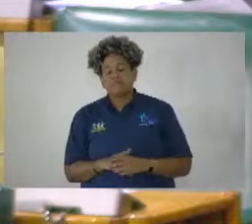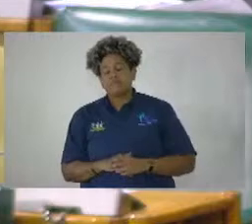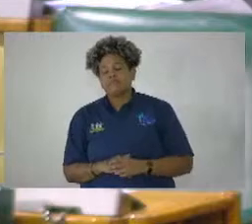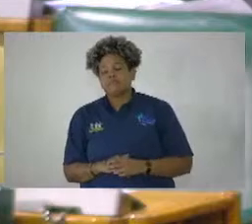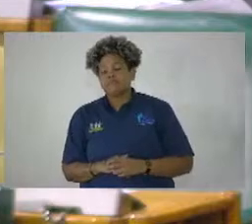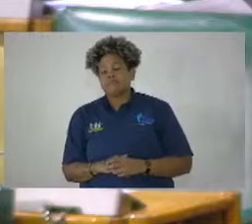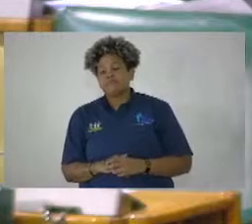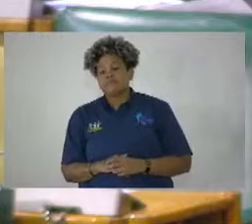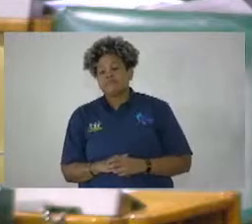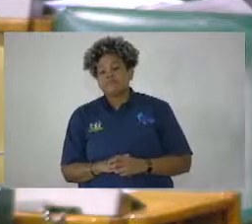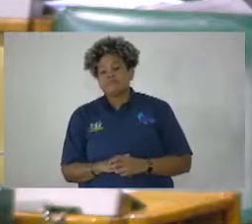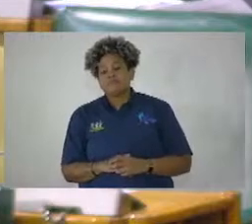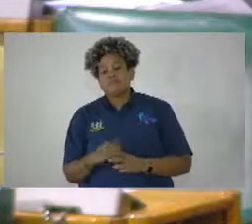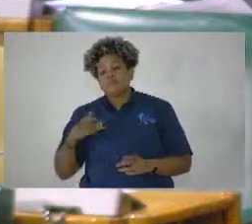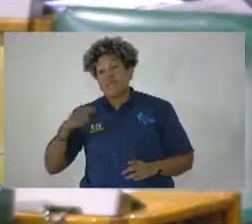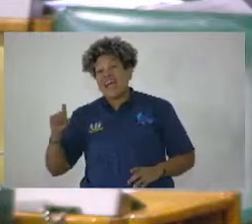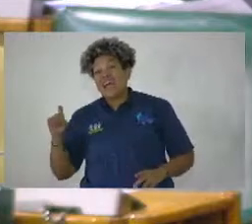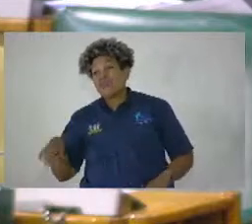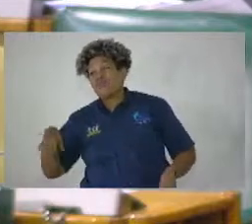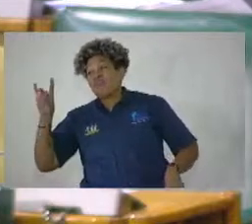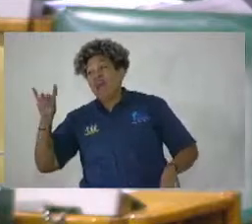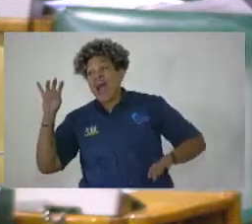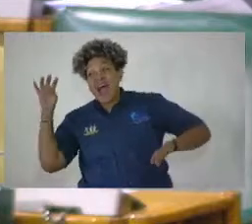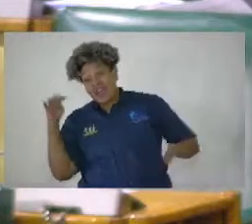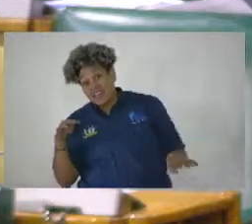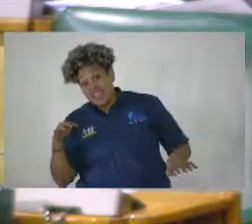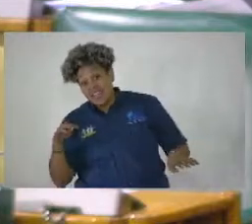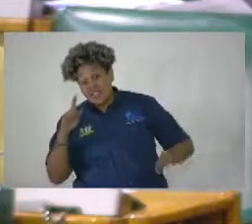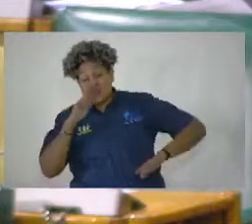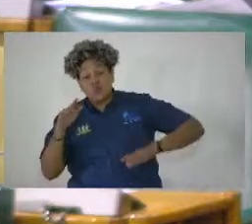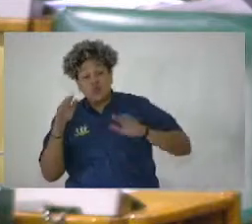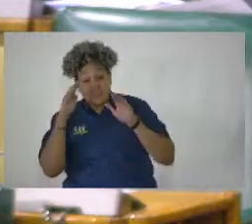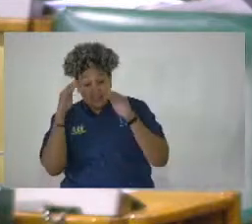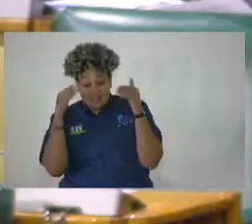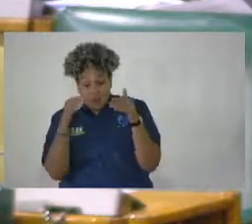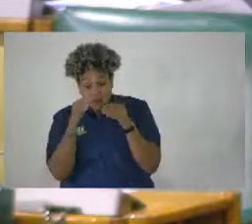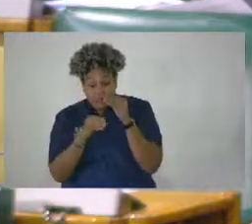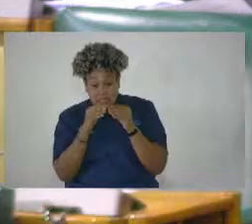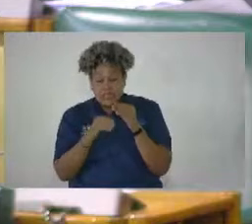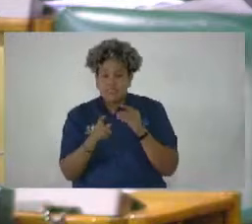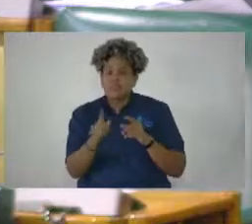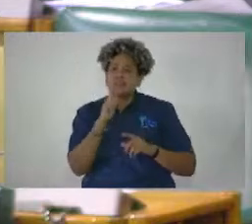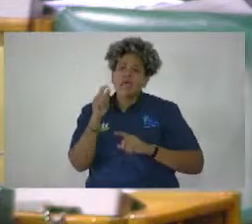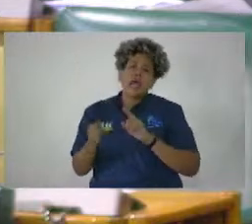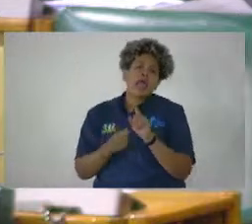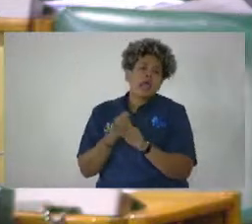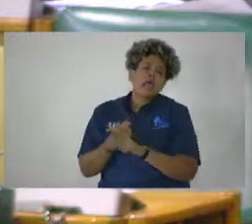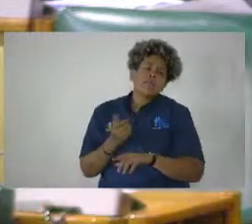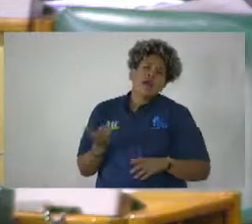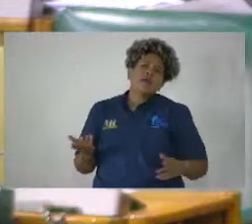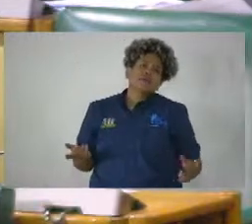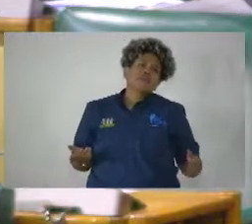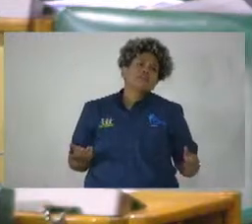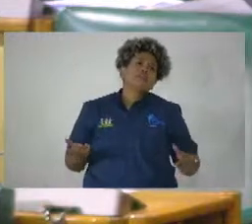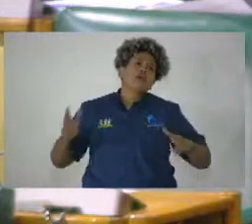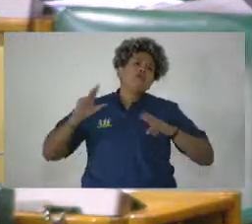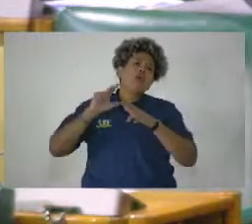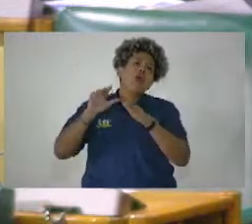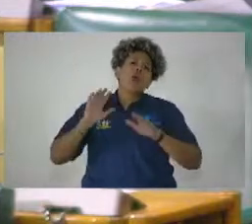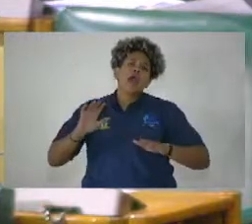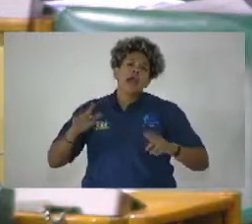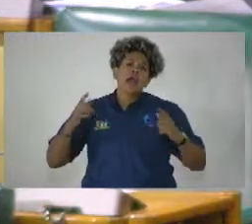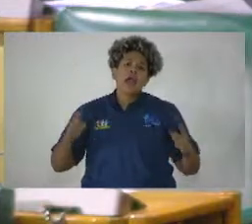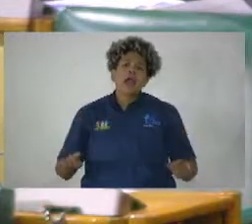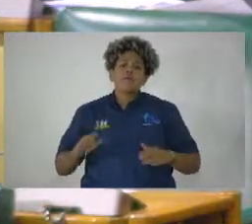that we have had to find to address the impact of the hurricane,